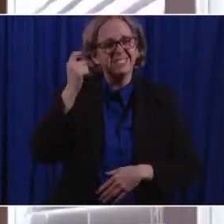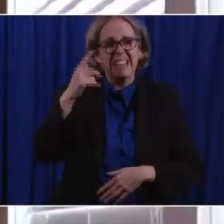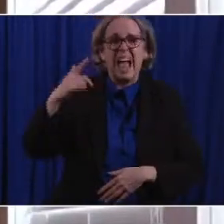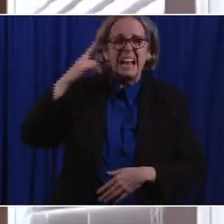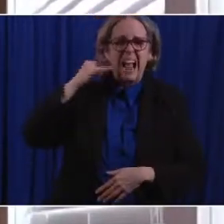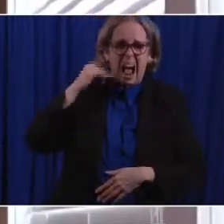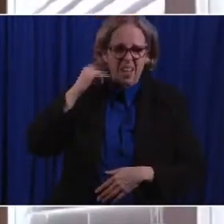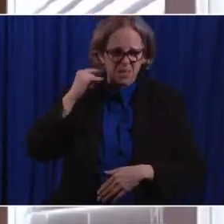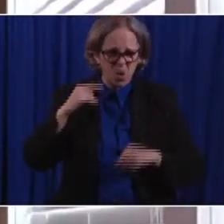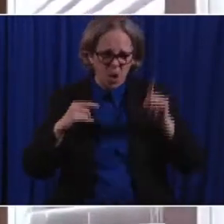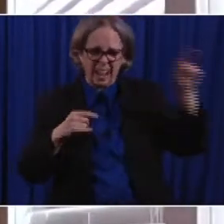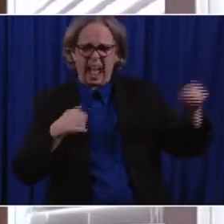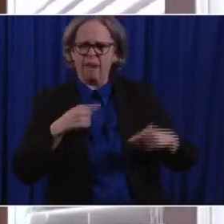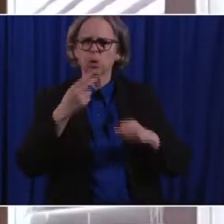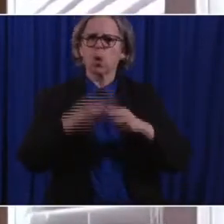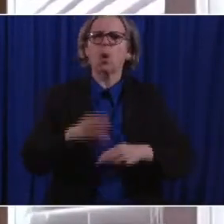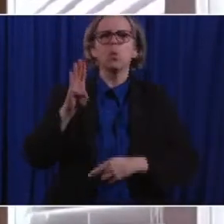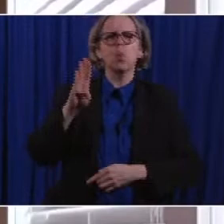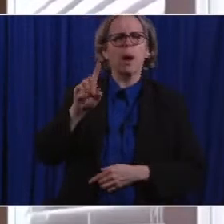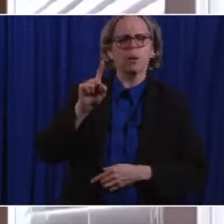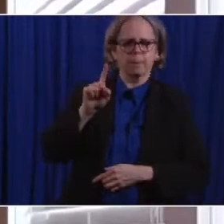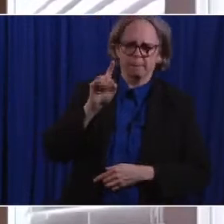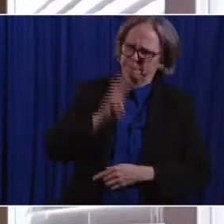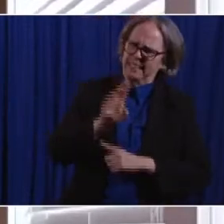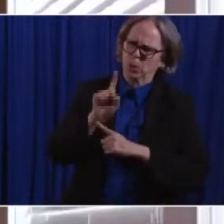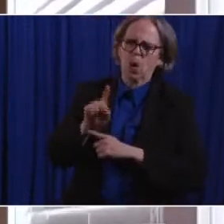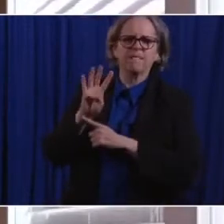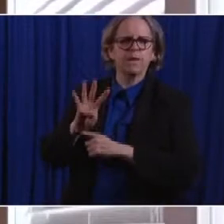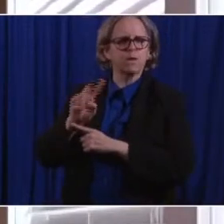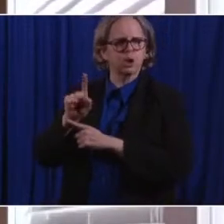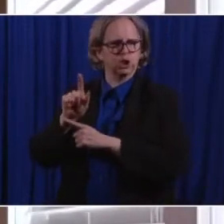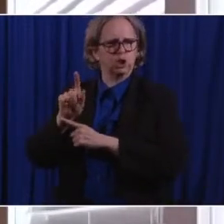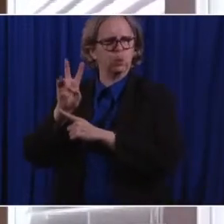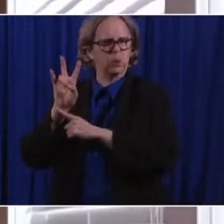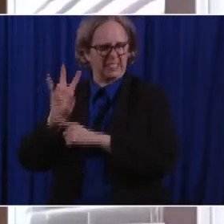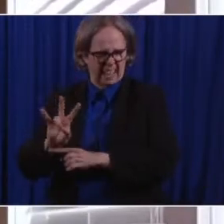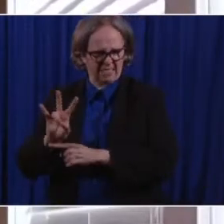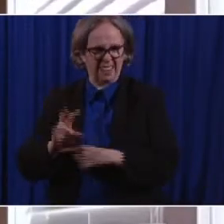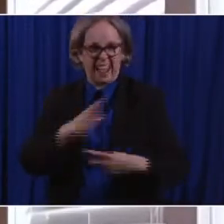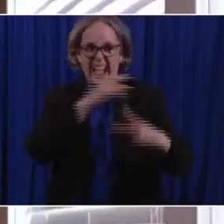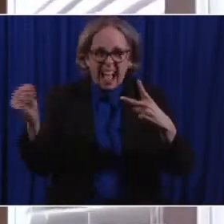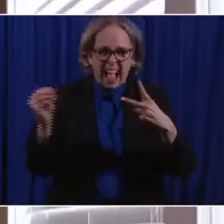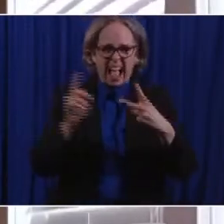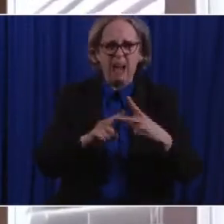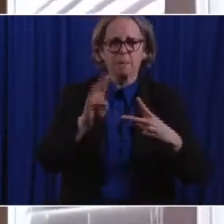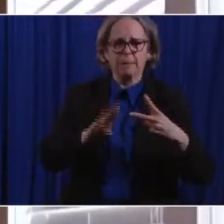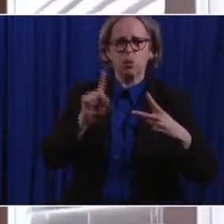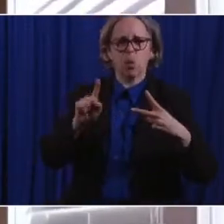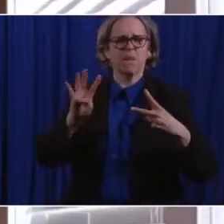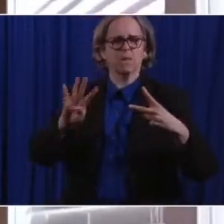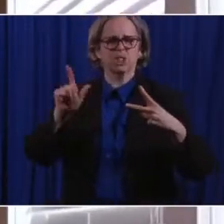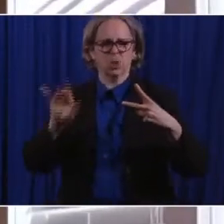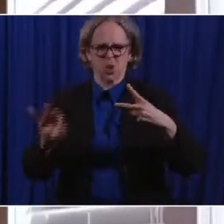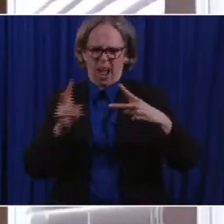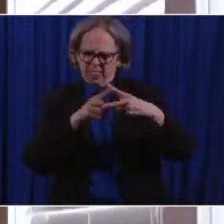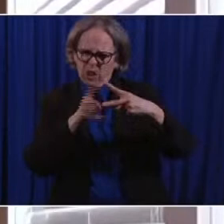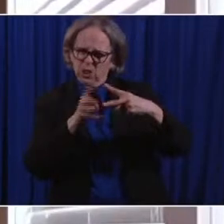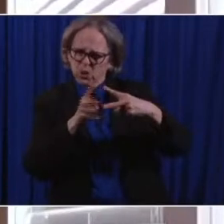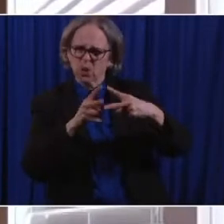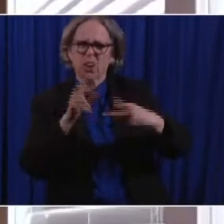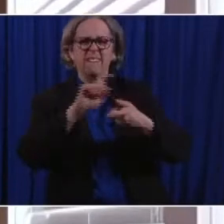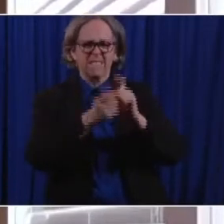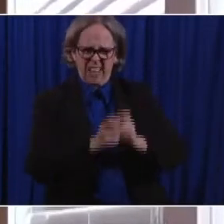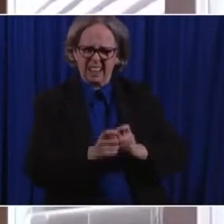and 1429. Together, these three account for more than 80% of